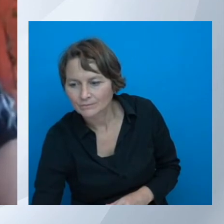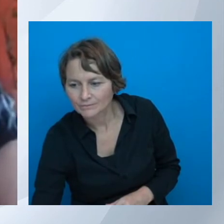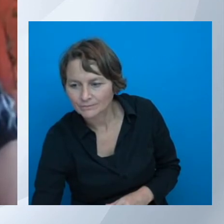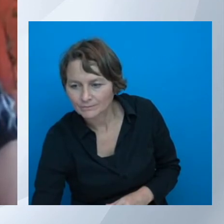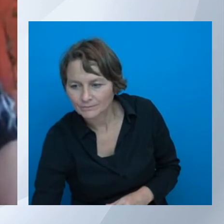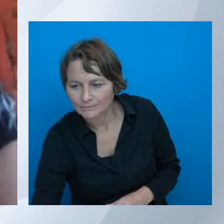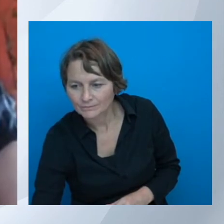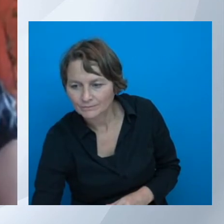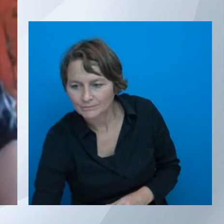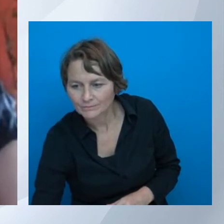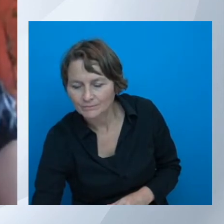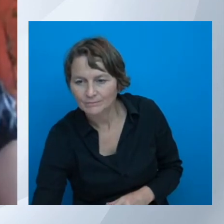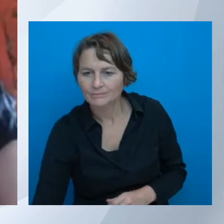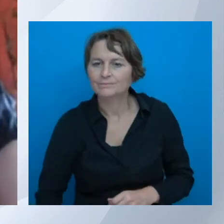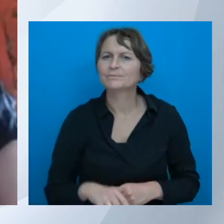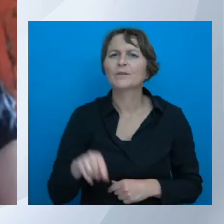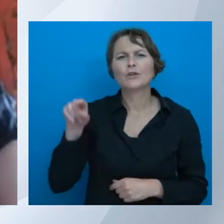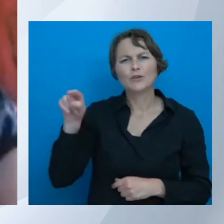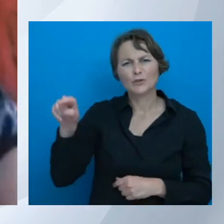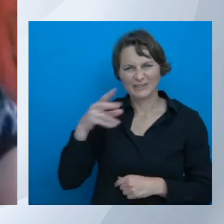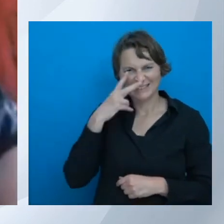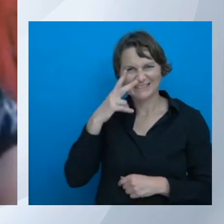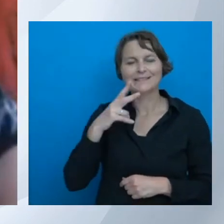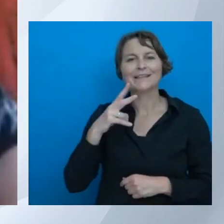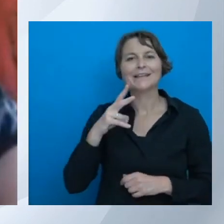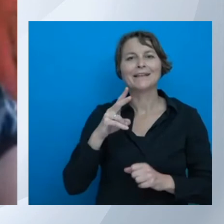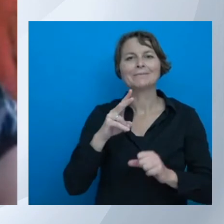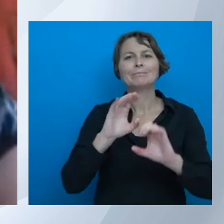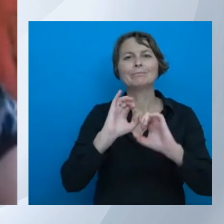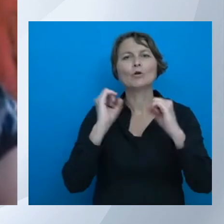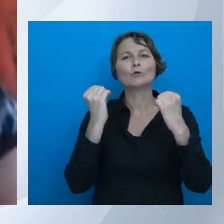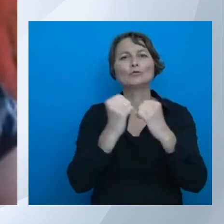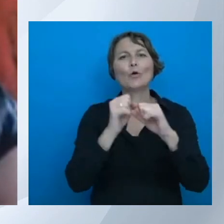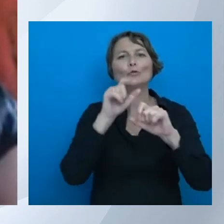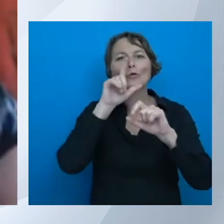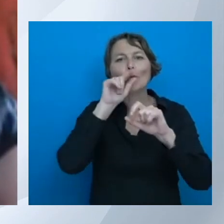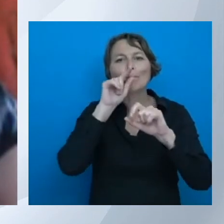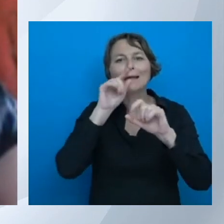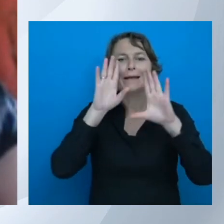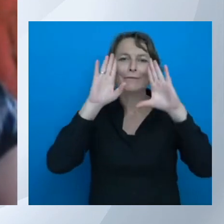community. Yes. Can you explain more what this is?